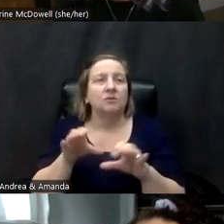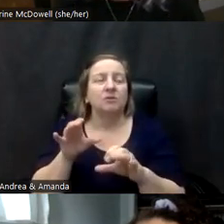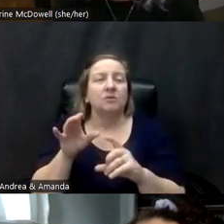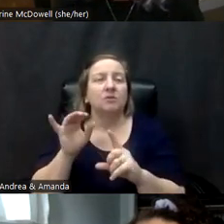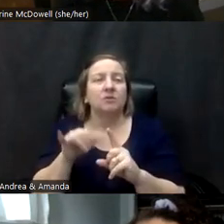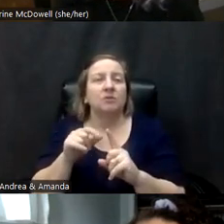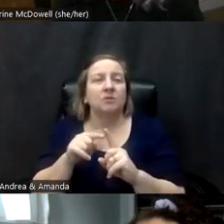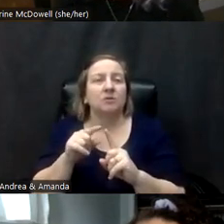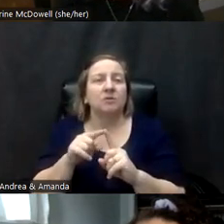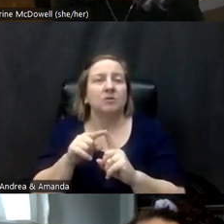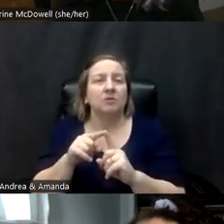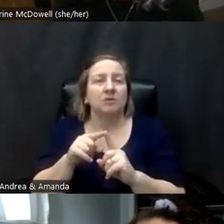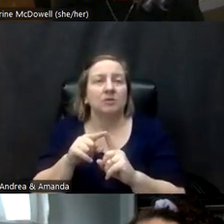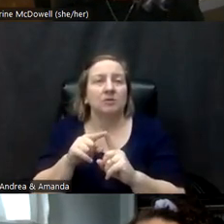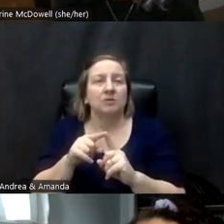the